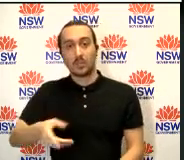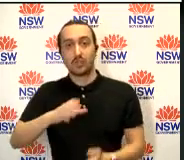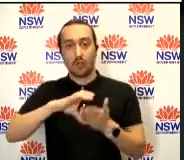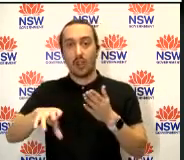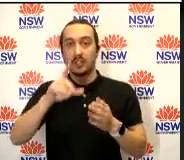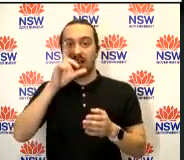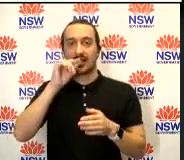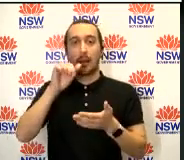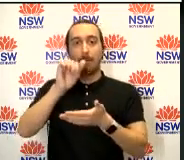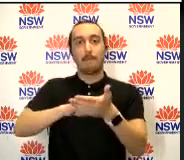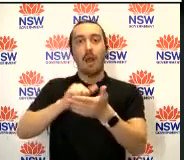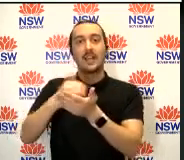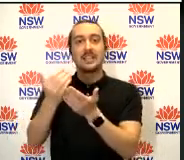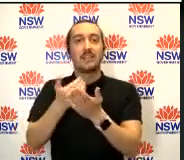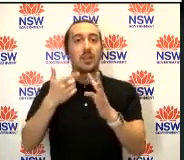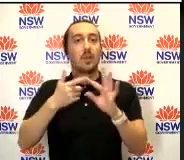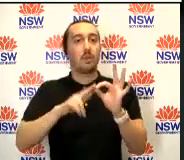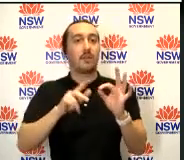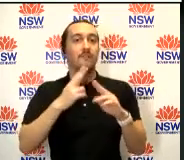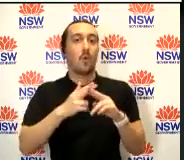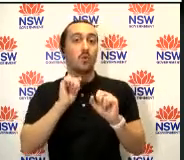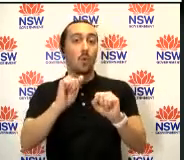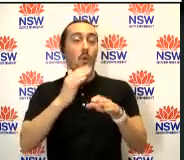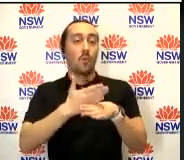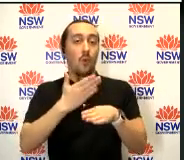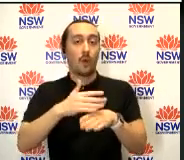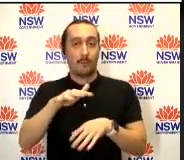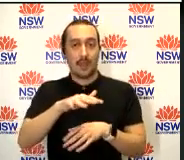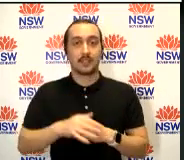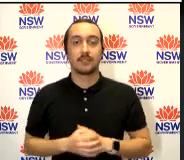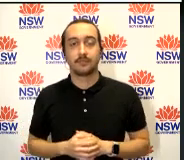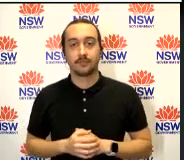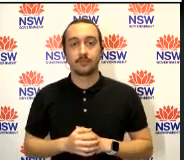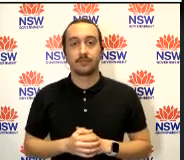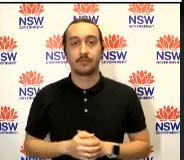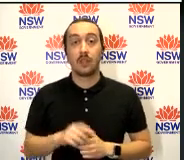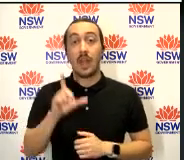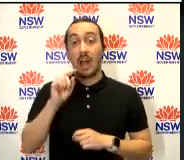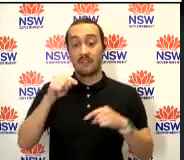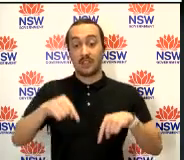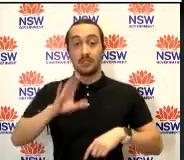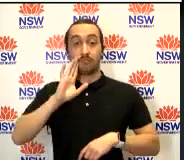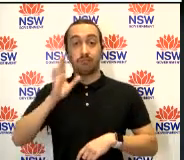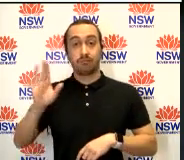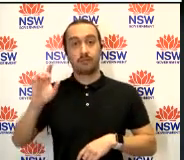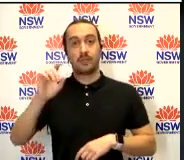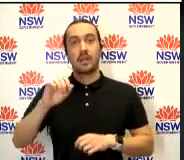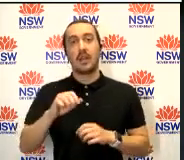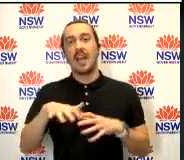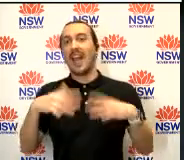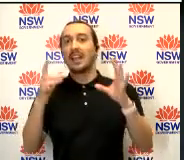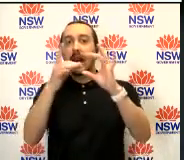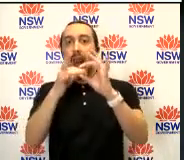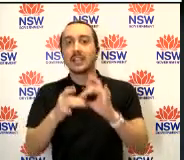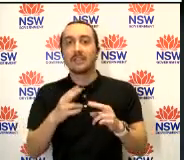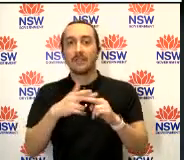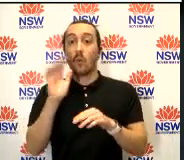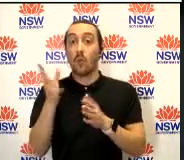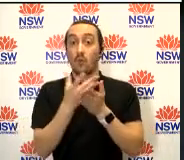After the Q&A section, links to our campaigns page with all the relevant resources will be sent out to you via